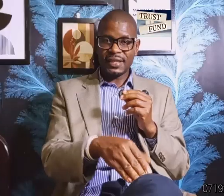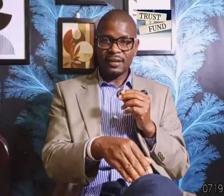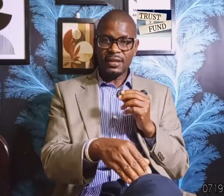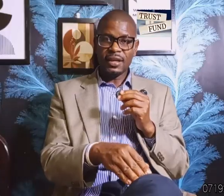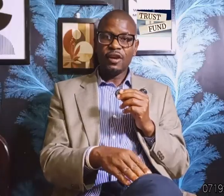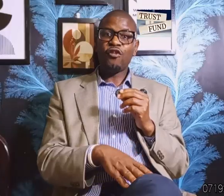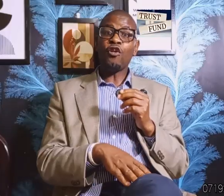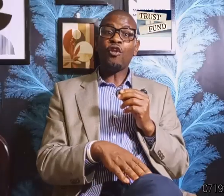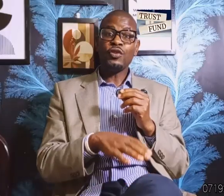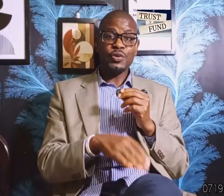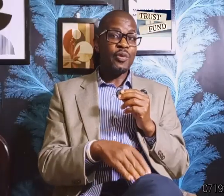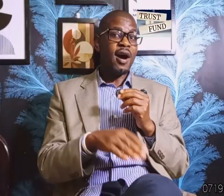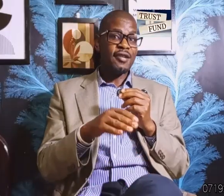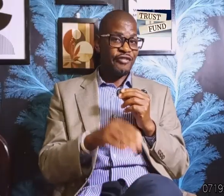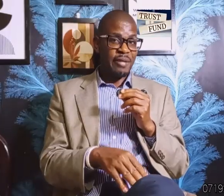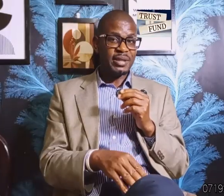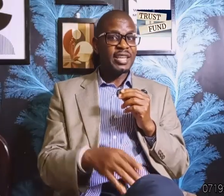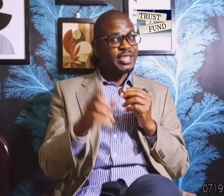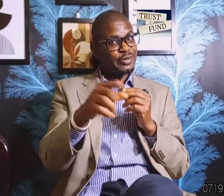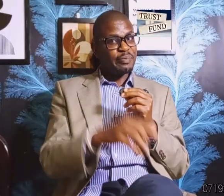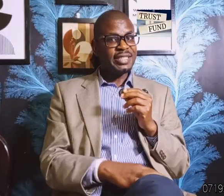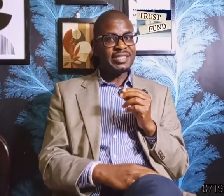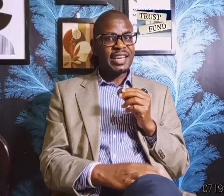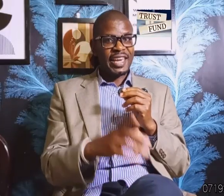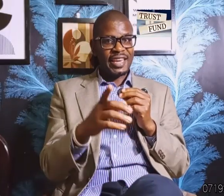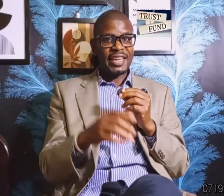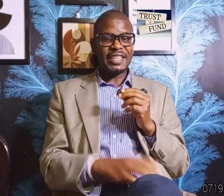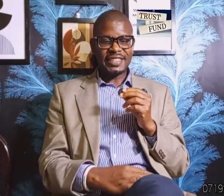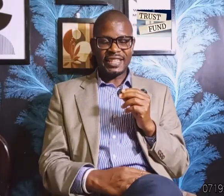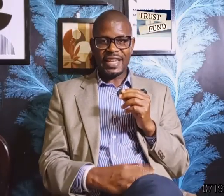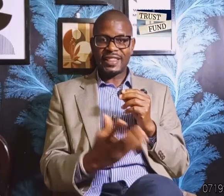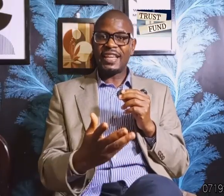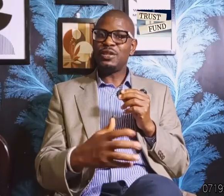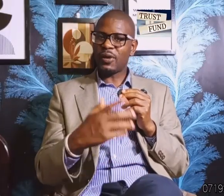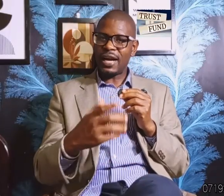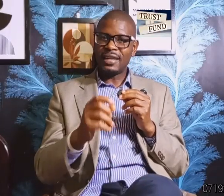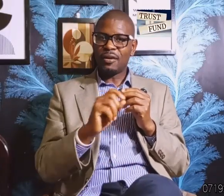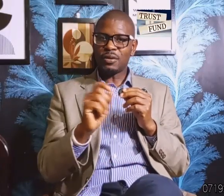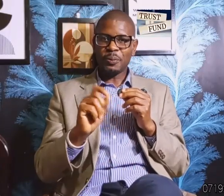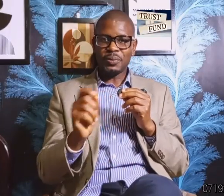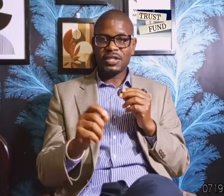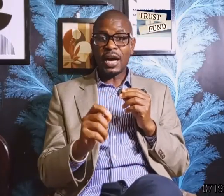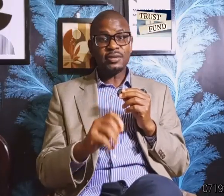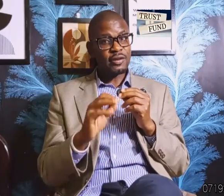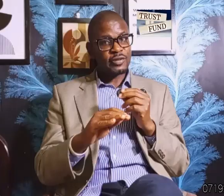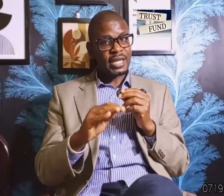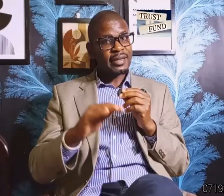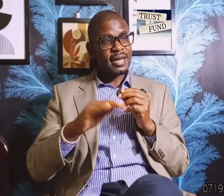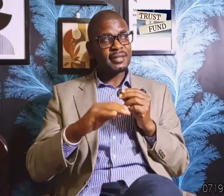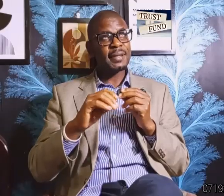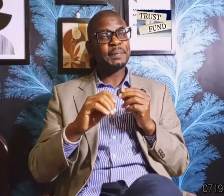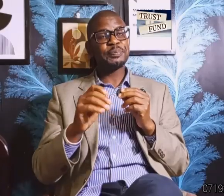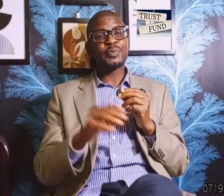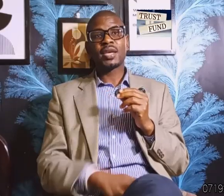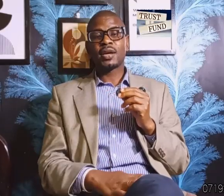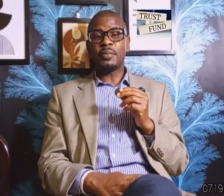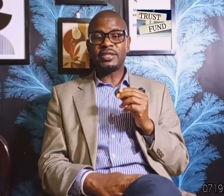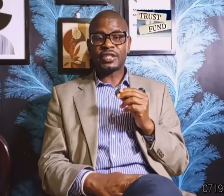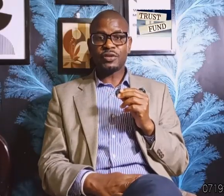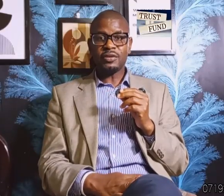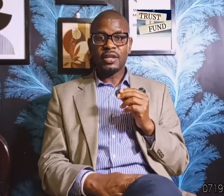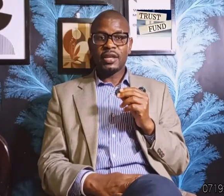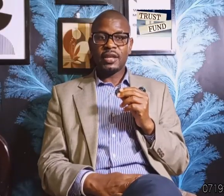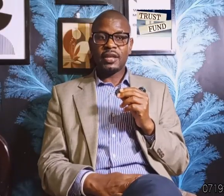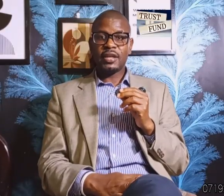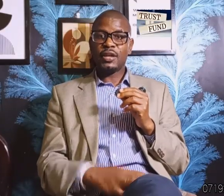work differently for your family. So please listen in, and then you can also put down on that